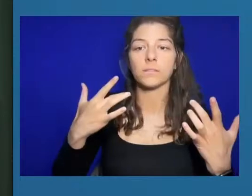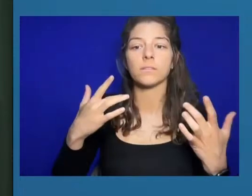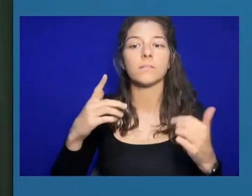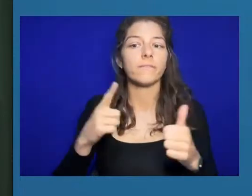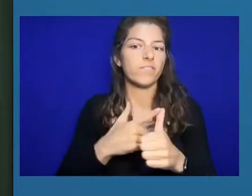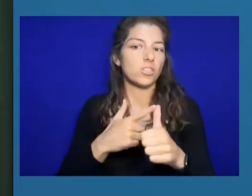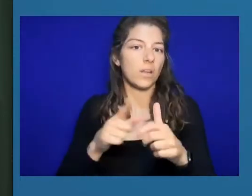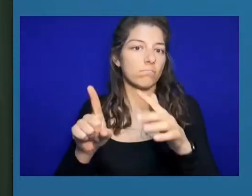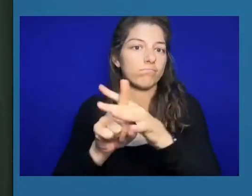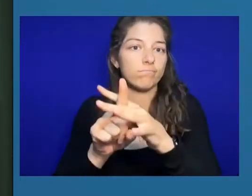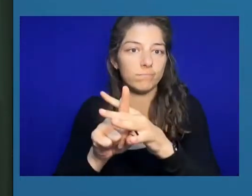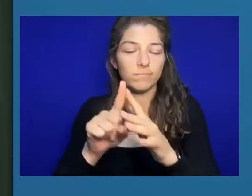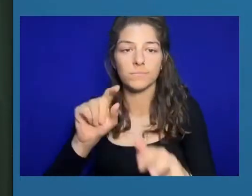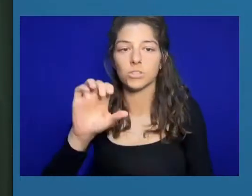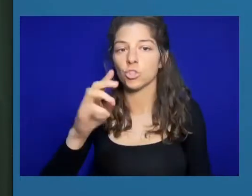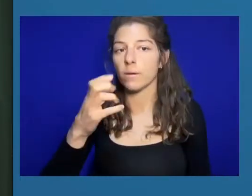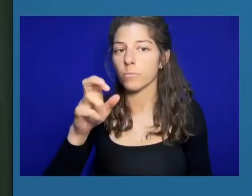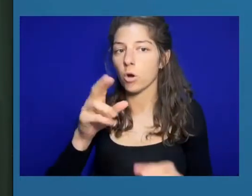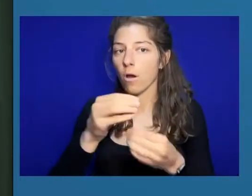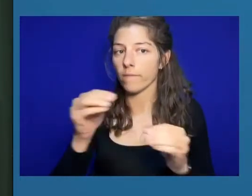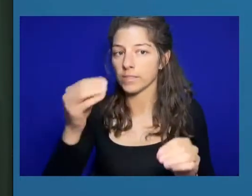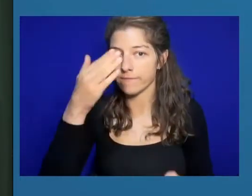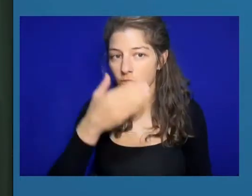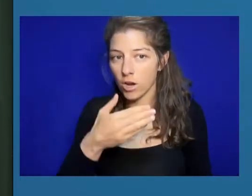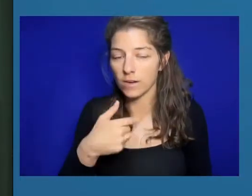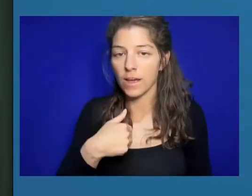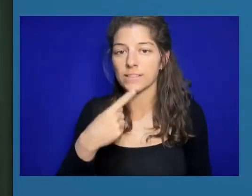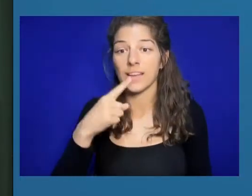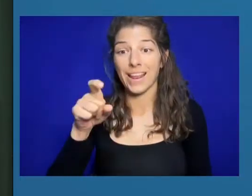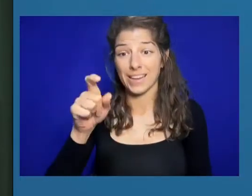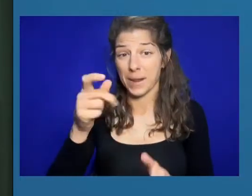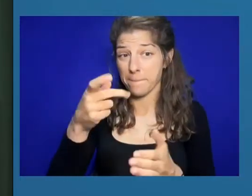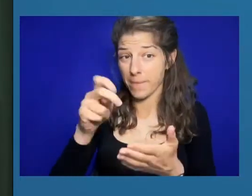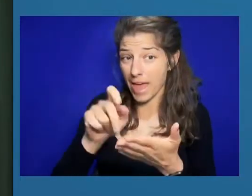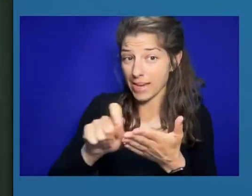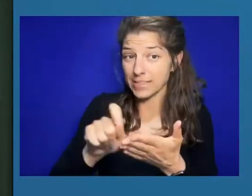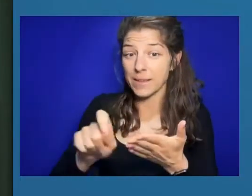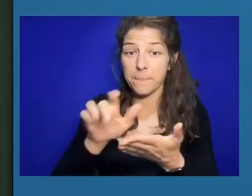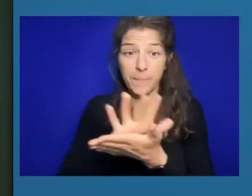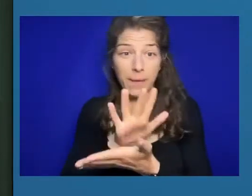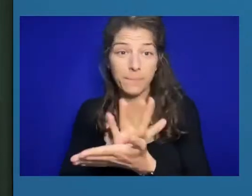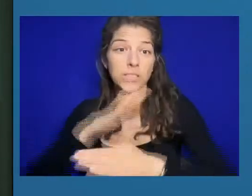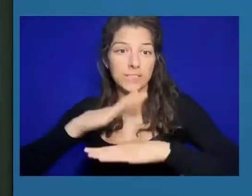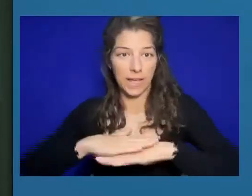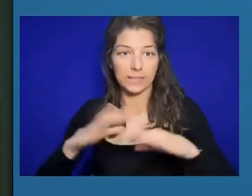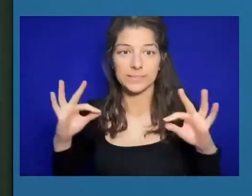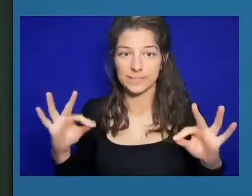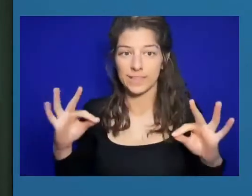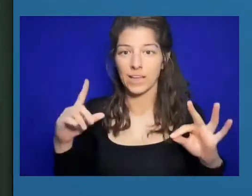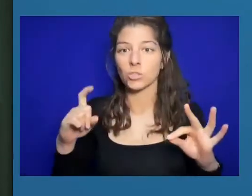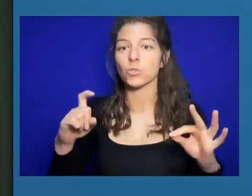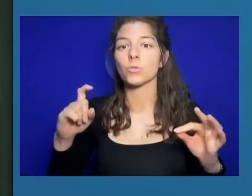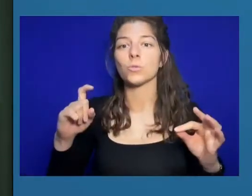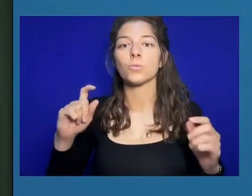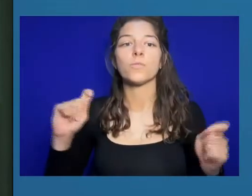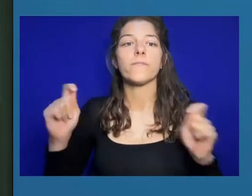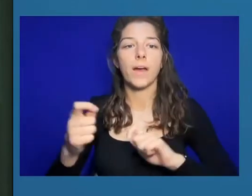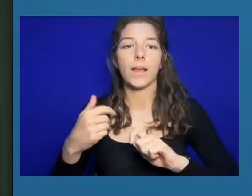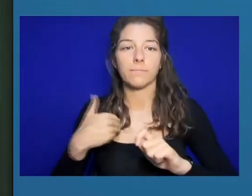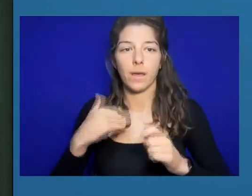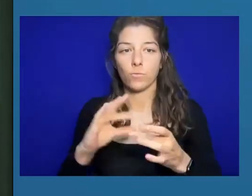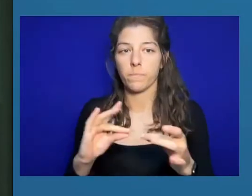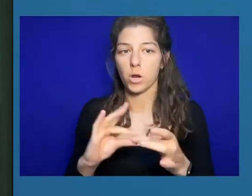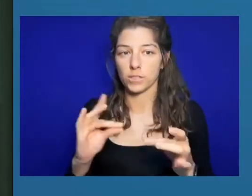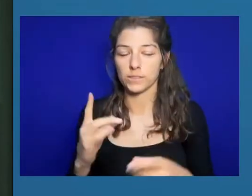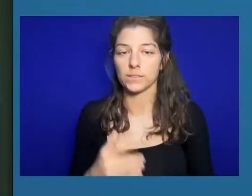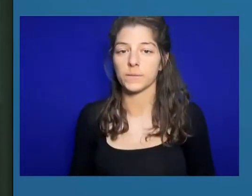into the chamber office out front. I said, okay, I need a pen, a sheet of paper, and a desk, because I had to revise my remarks.